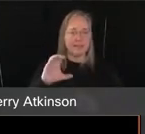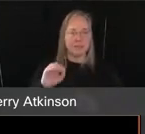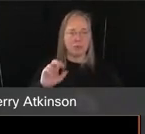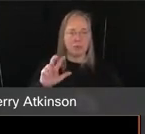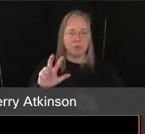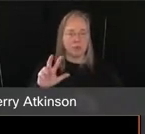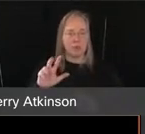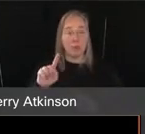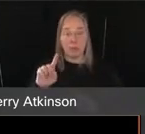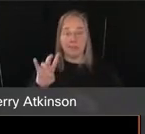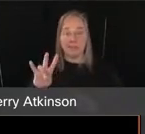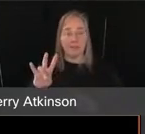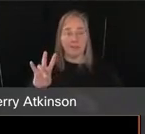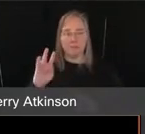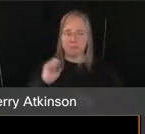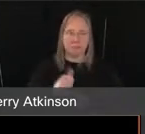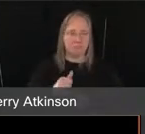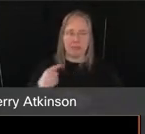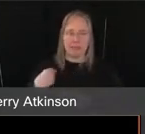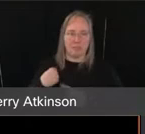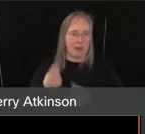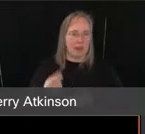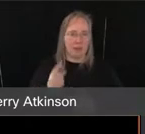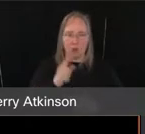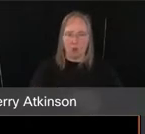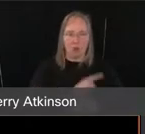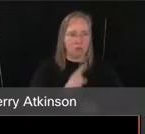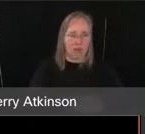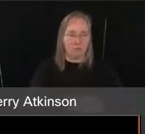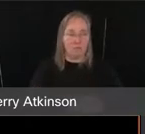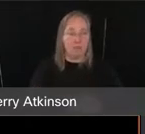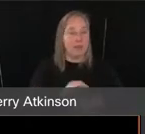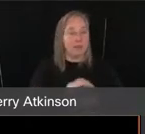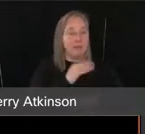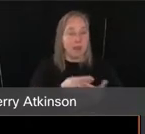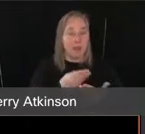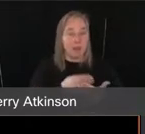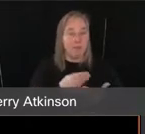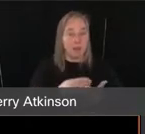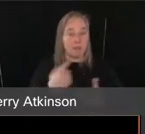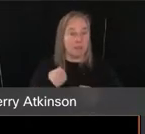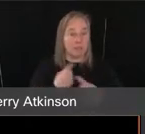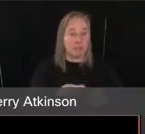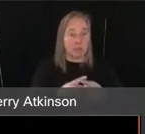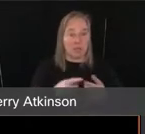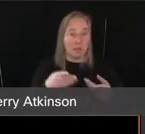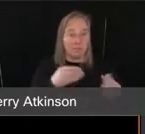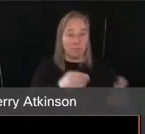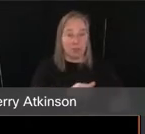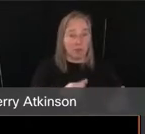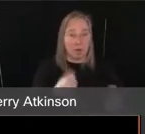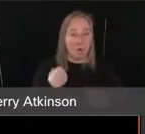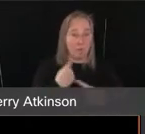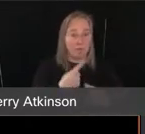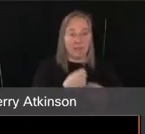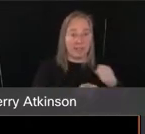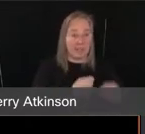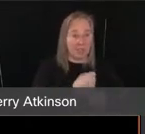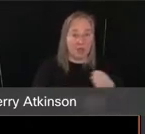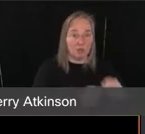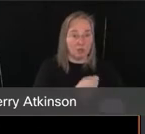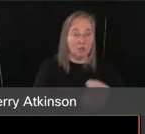C0317 has been around a long time, and the amount of money that has been put in it over the years, I mean, it just gets to be